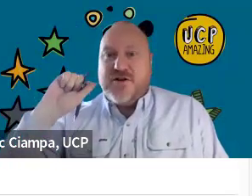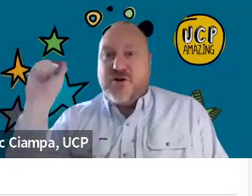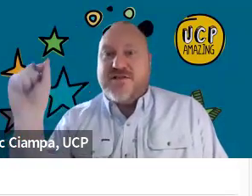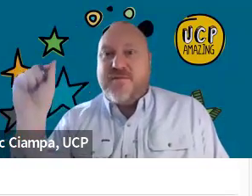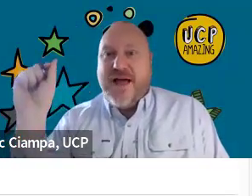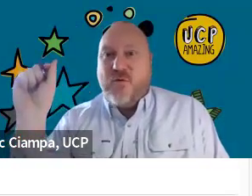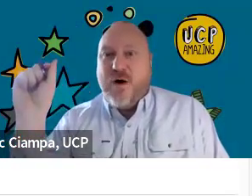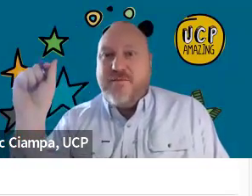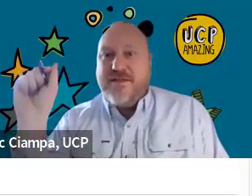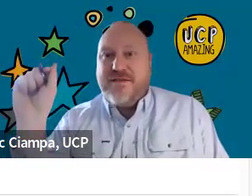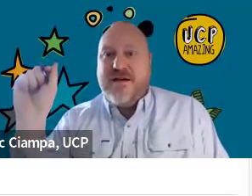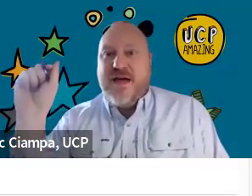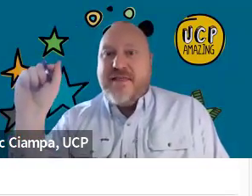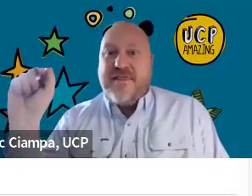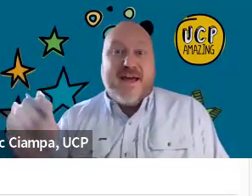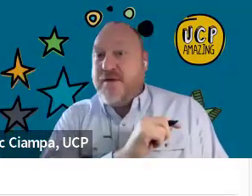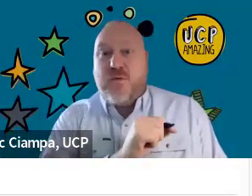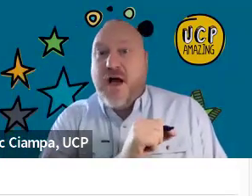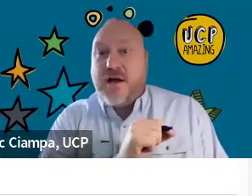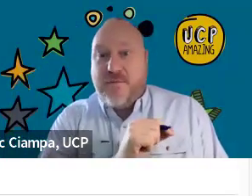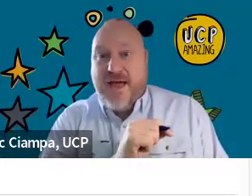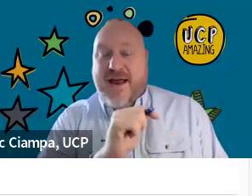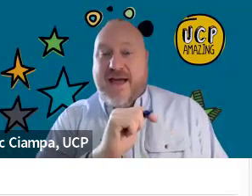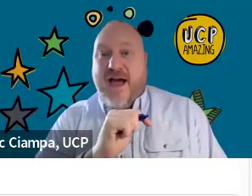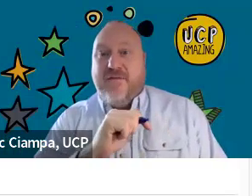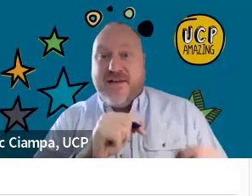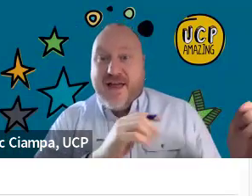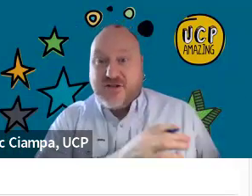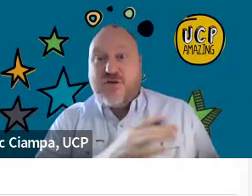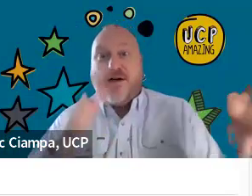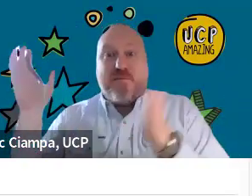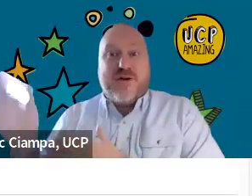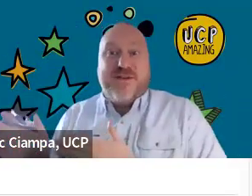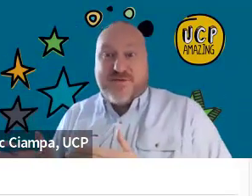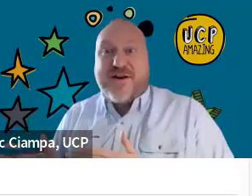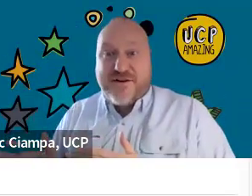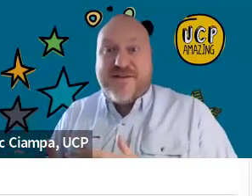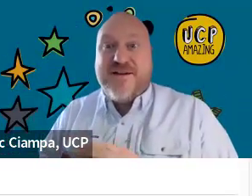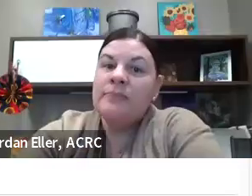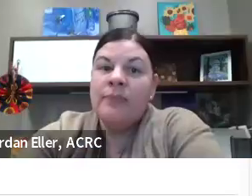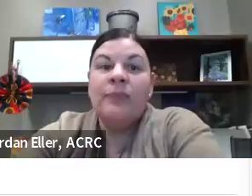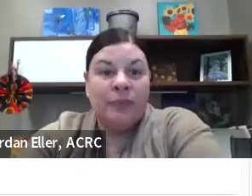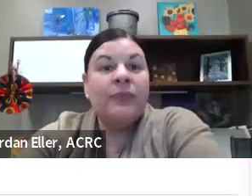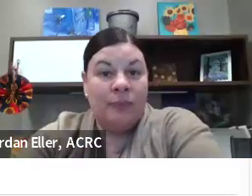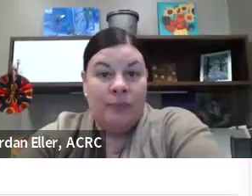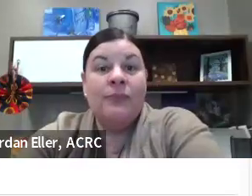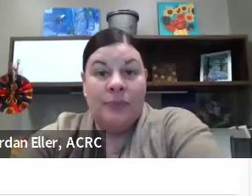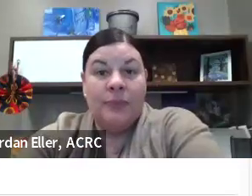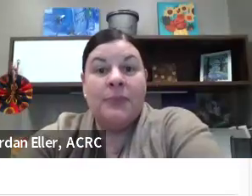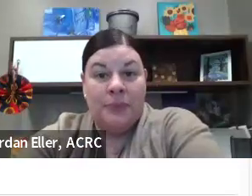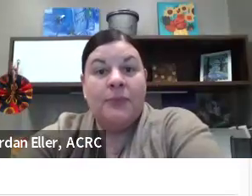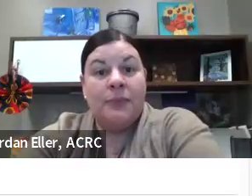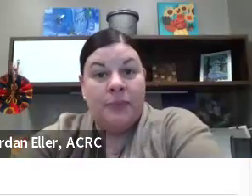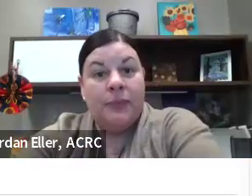had an issue where it showed us compliant 1 month, and then the next month we were not compliant. And I had to show them a previous record, right?